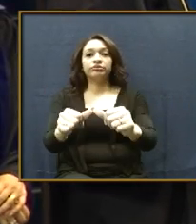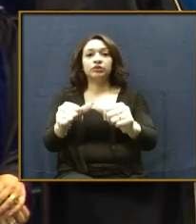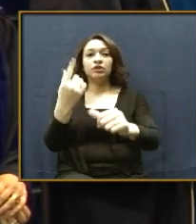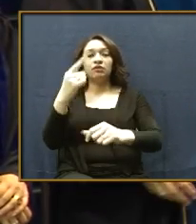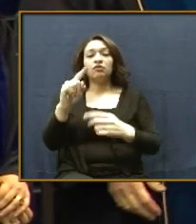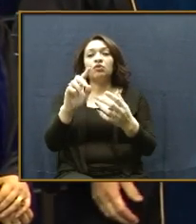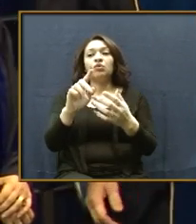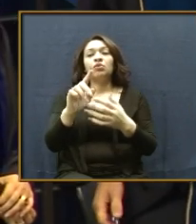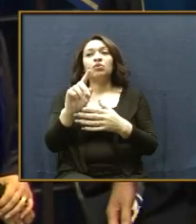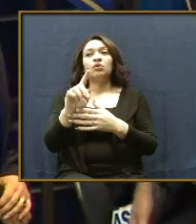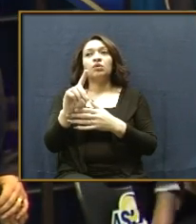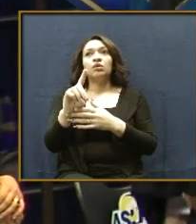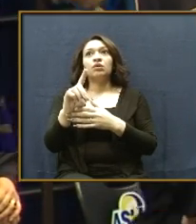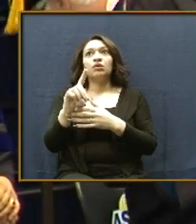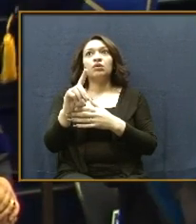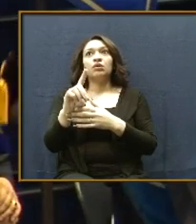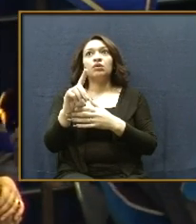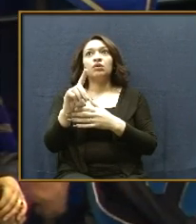party, the faculty.